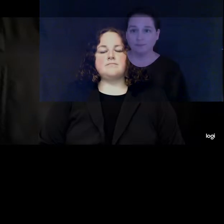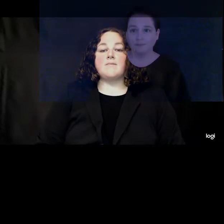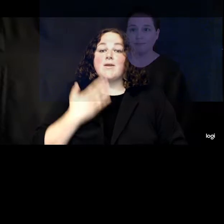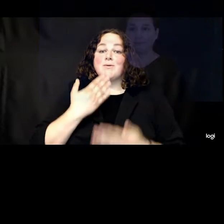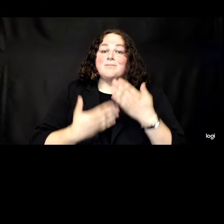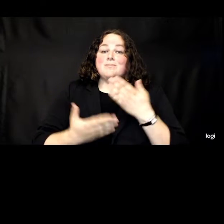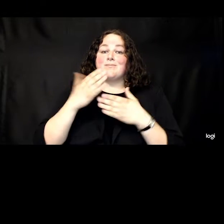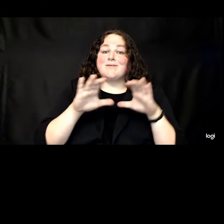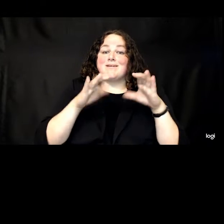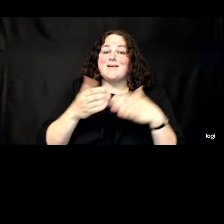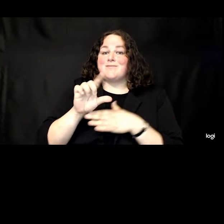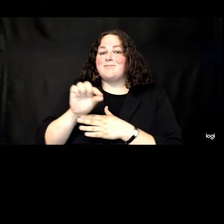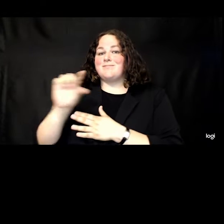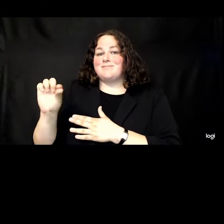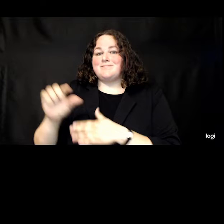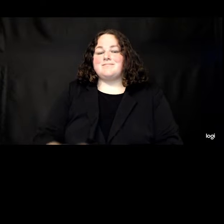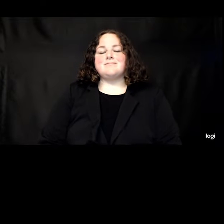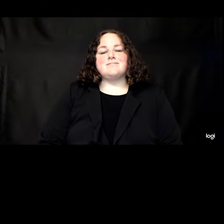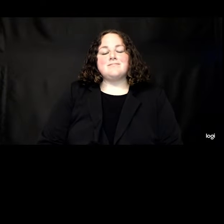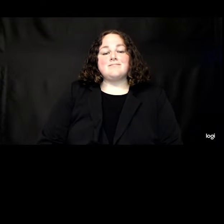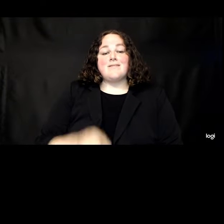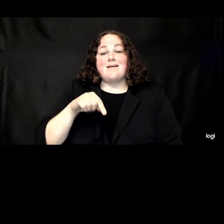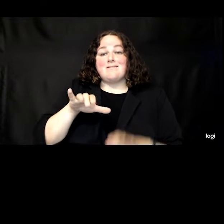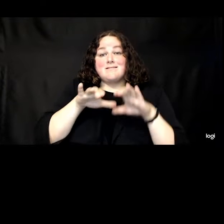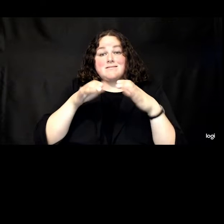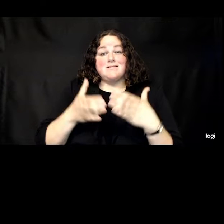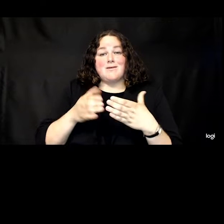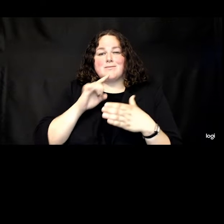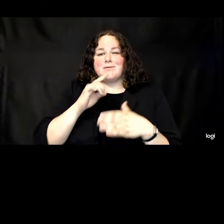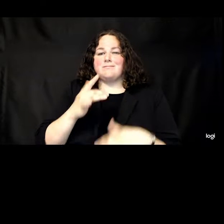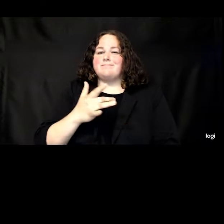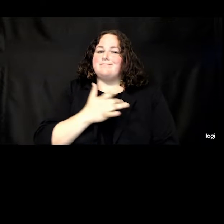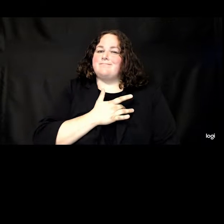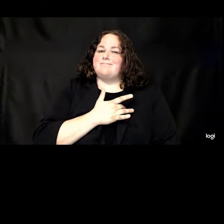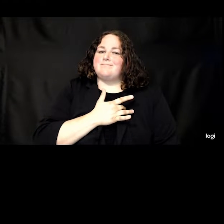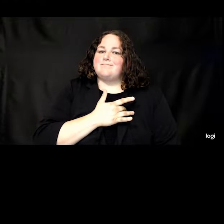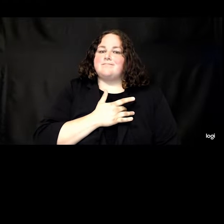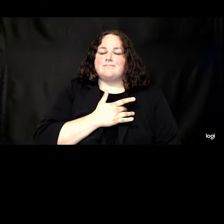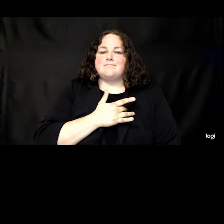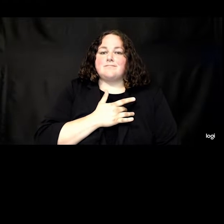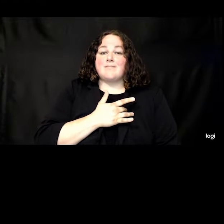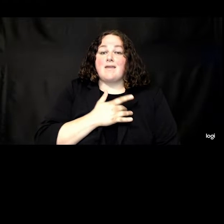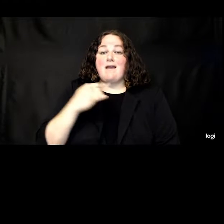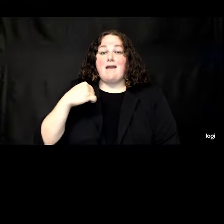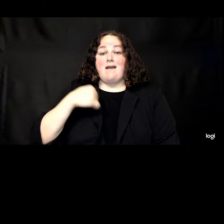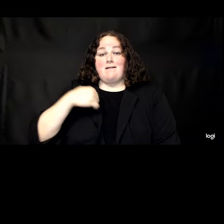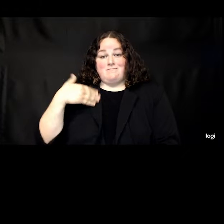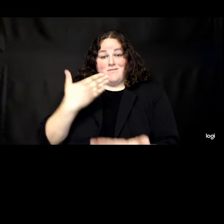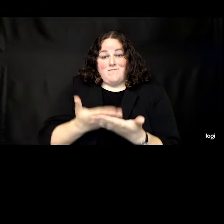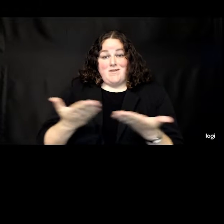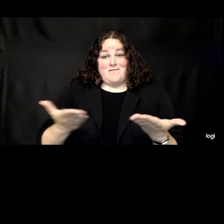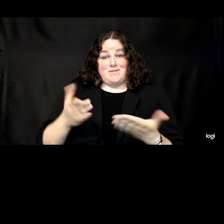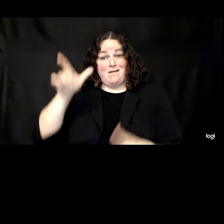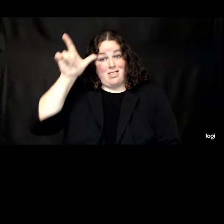Good morning, class of 2020. The class of 2020 holds a very special place in my heart. You were the first group of students that